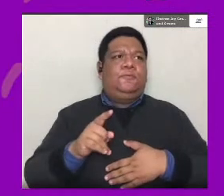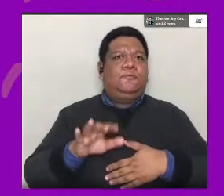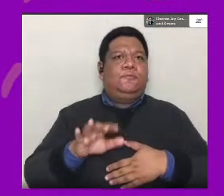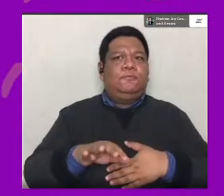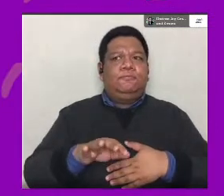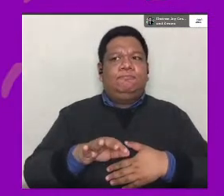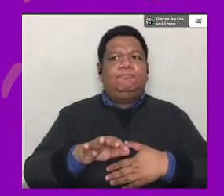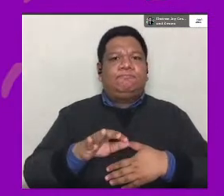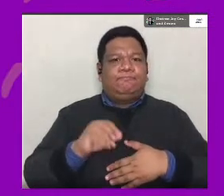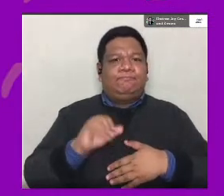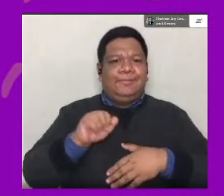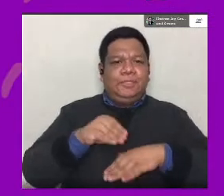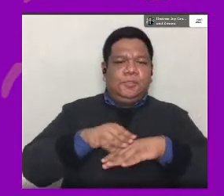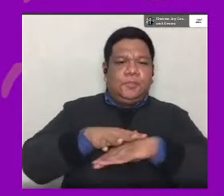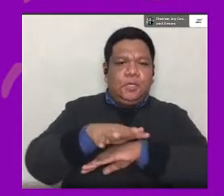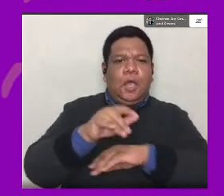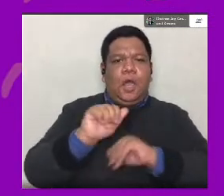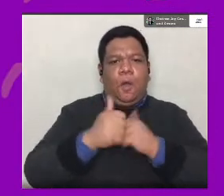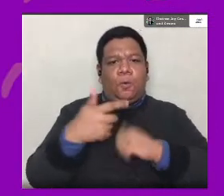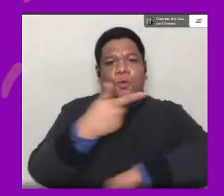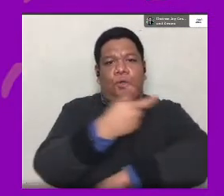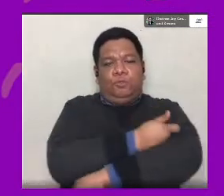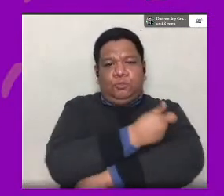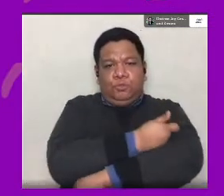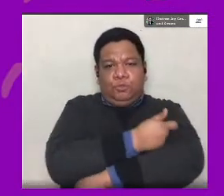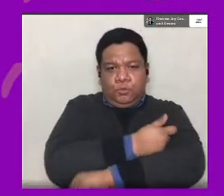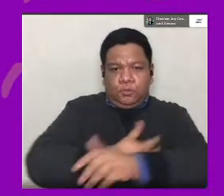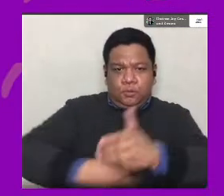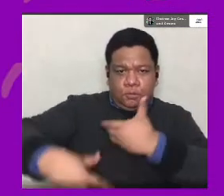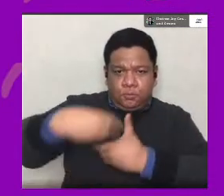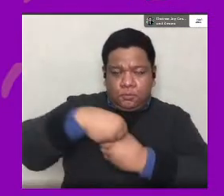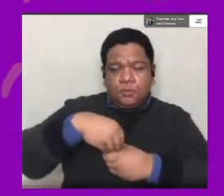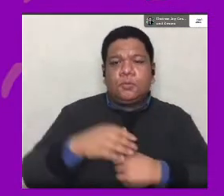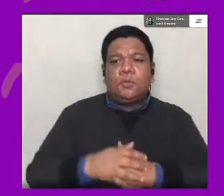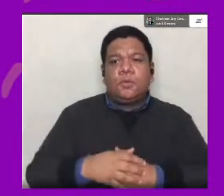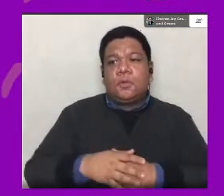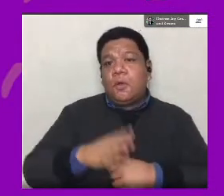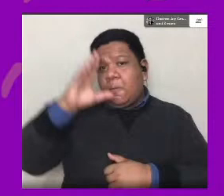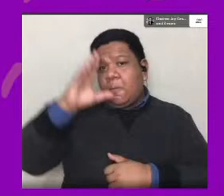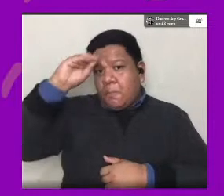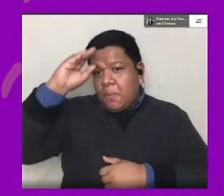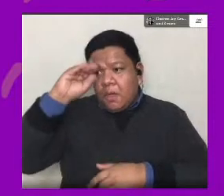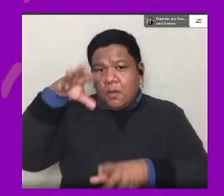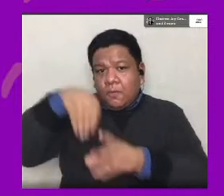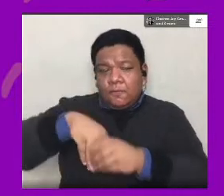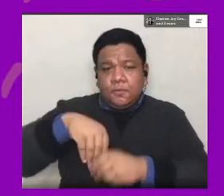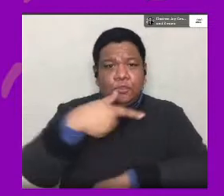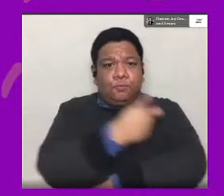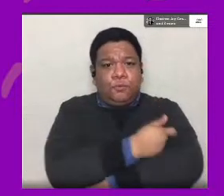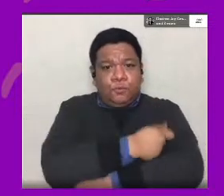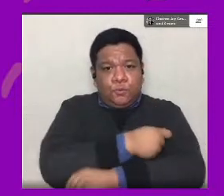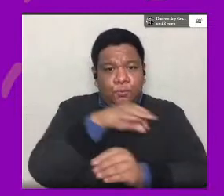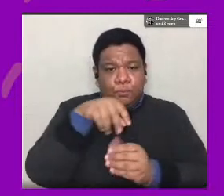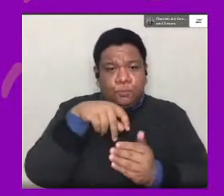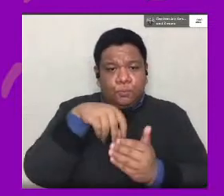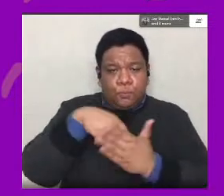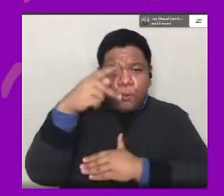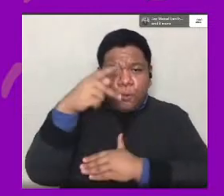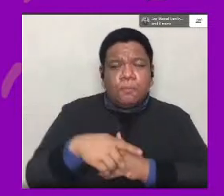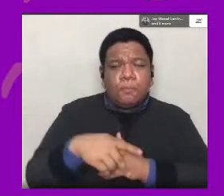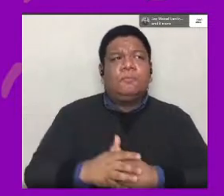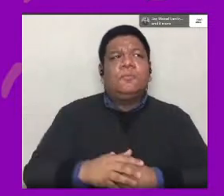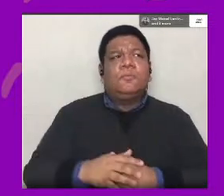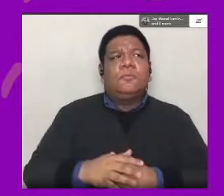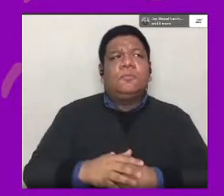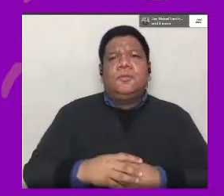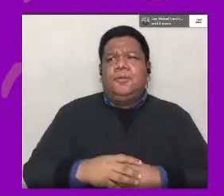immunization coverage. Another is male engagement in immunization programs. It's not been